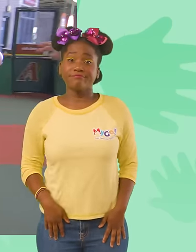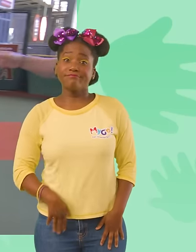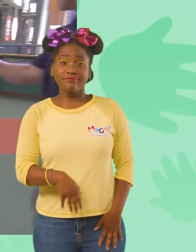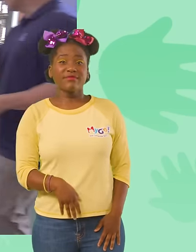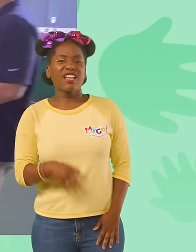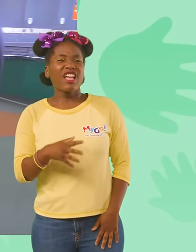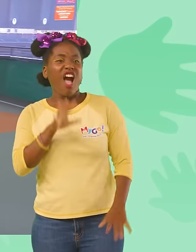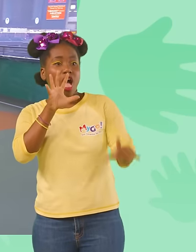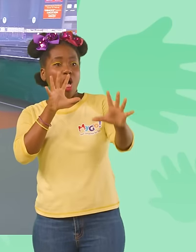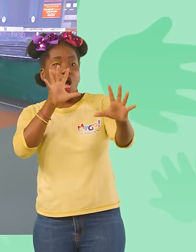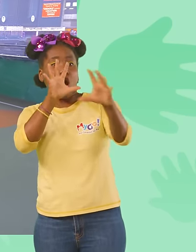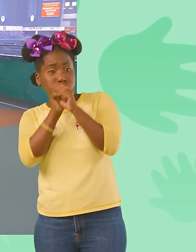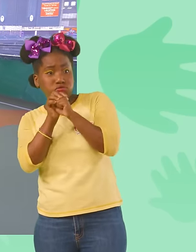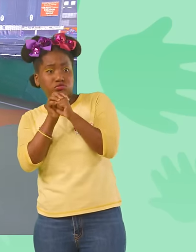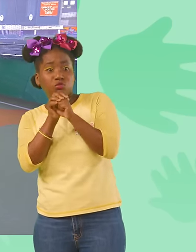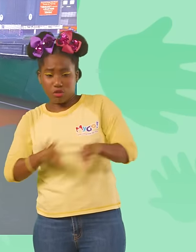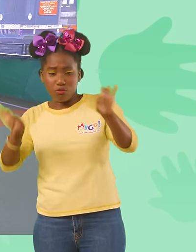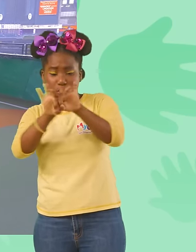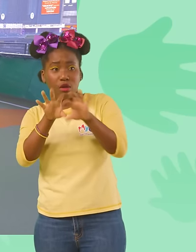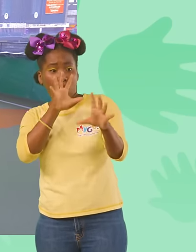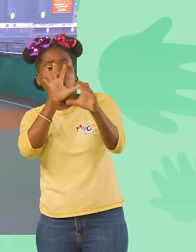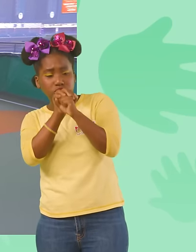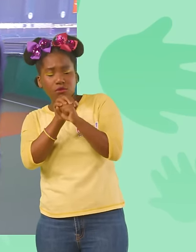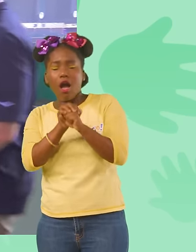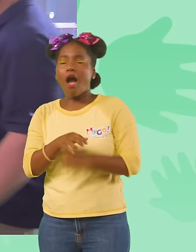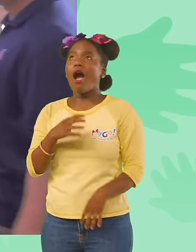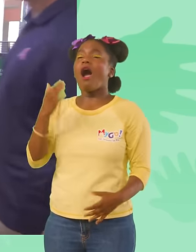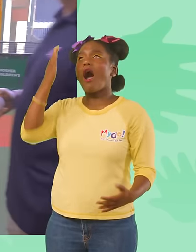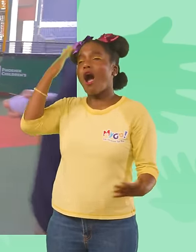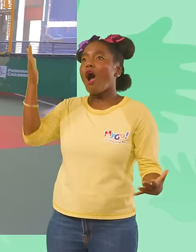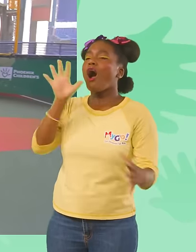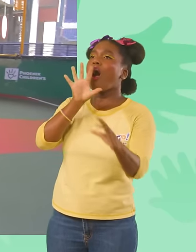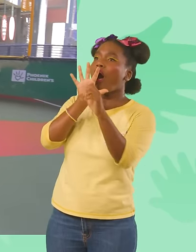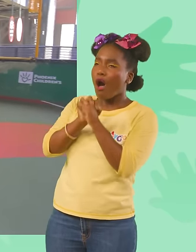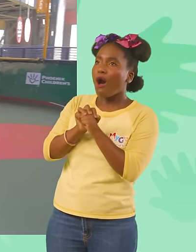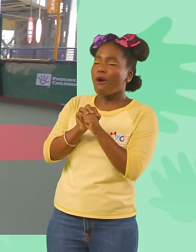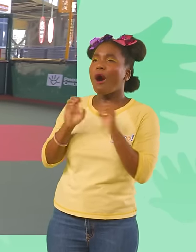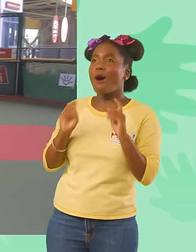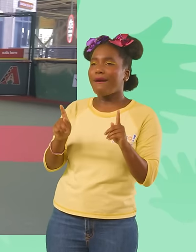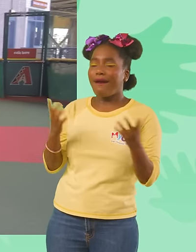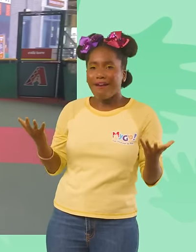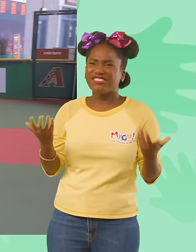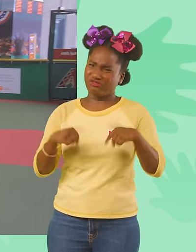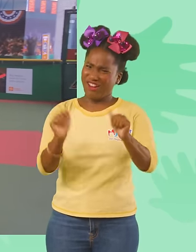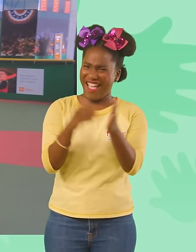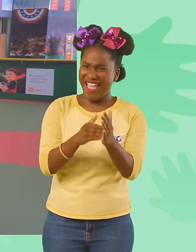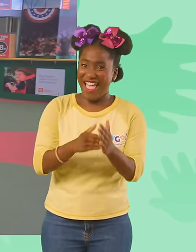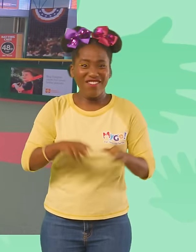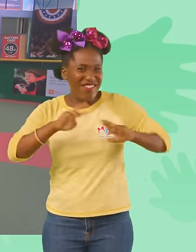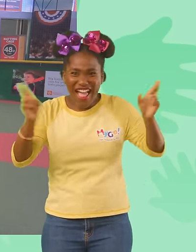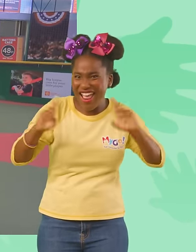have to try to catch the ball in your glove. Oh, the ball goes in the glove. Okay, all right, let's try again.